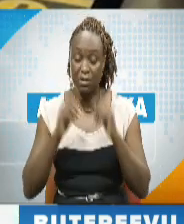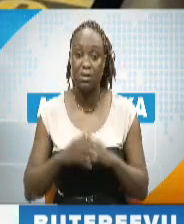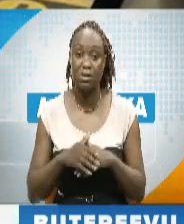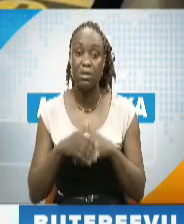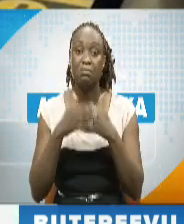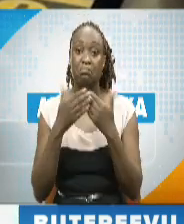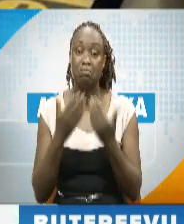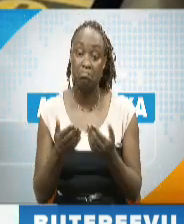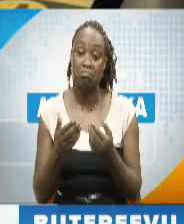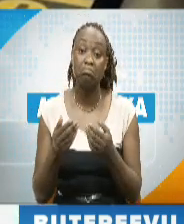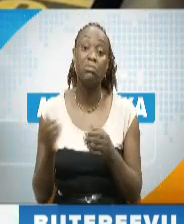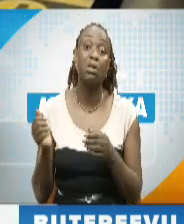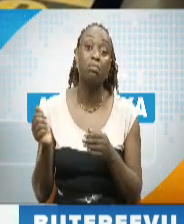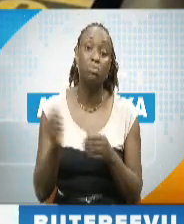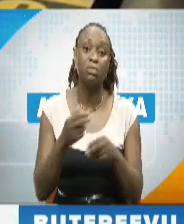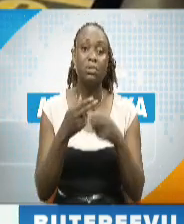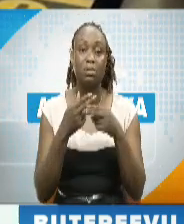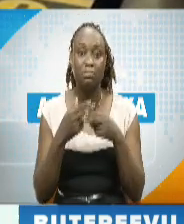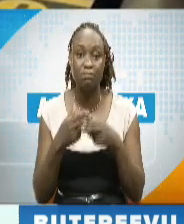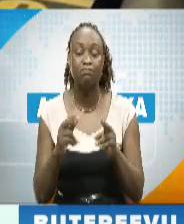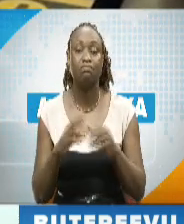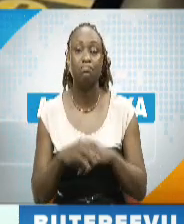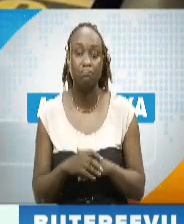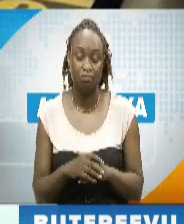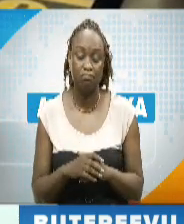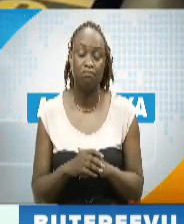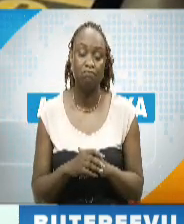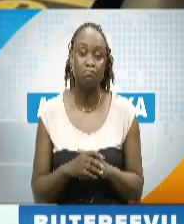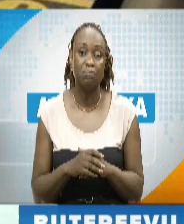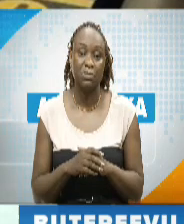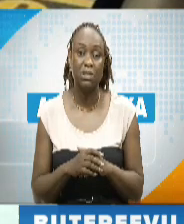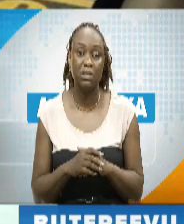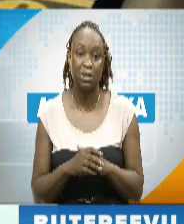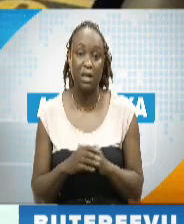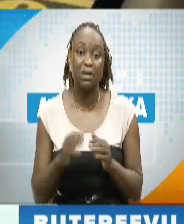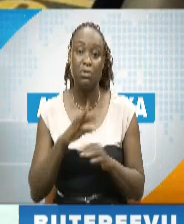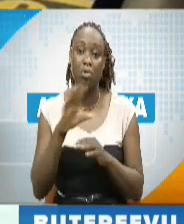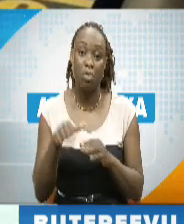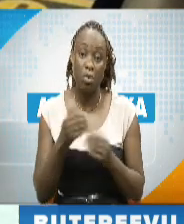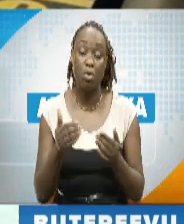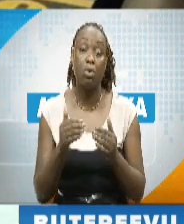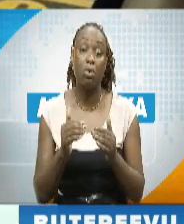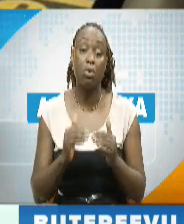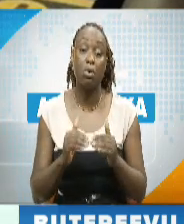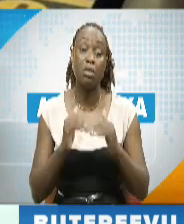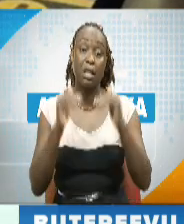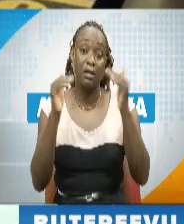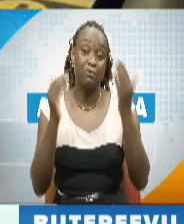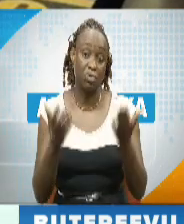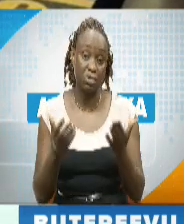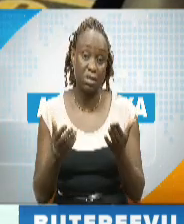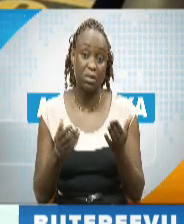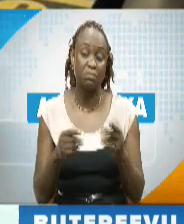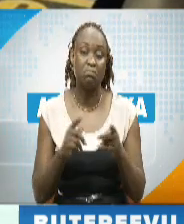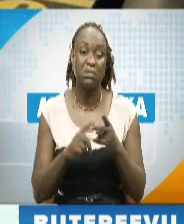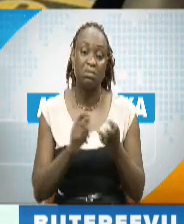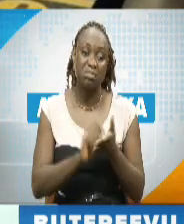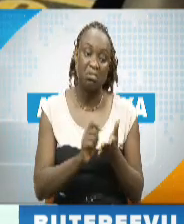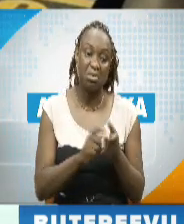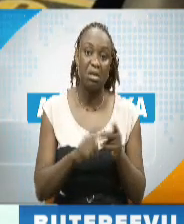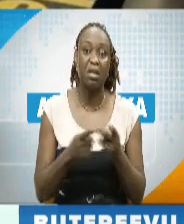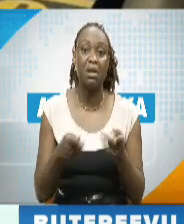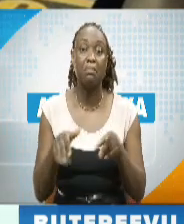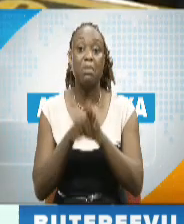the start of an eventful and influential life, growing through the ranks from Principal Secretary, Member of Parliament and